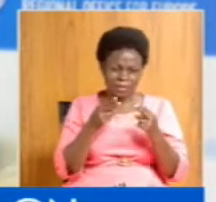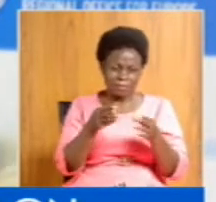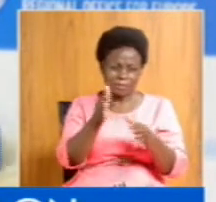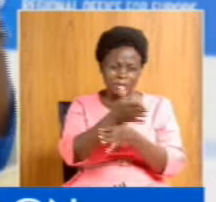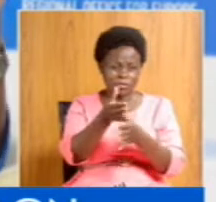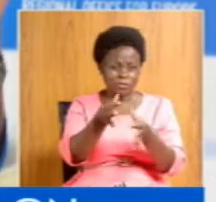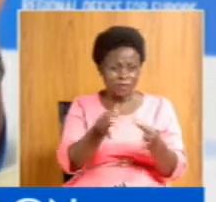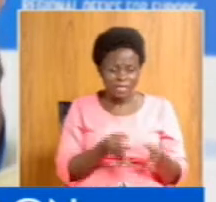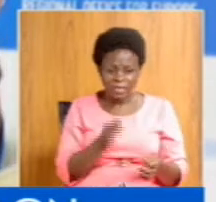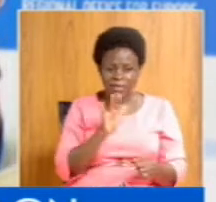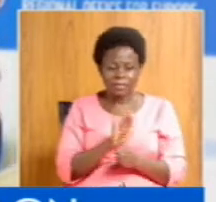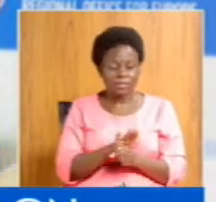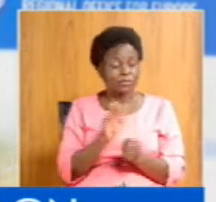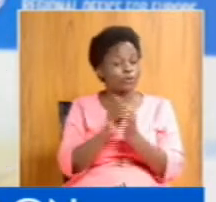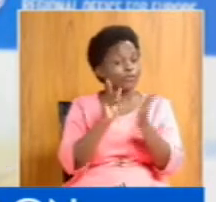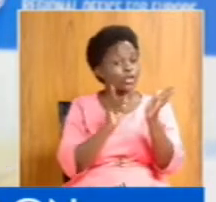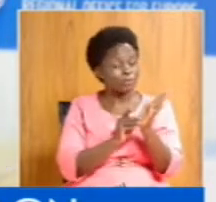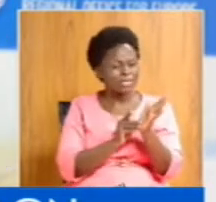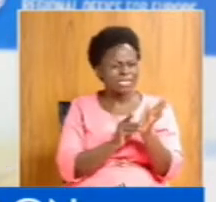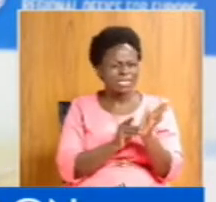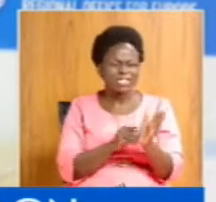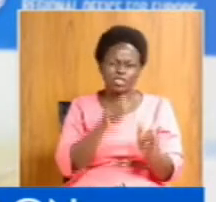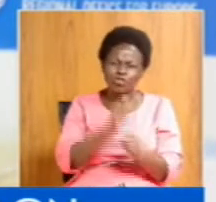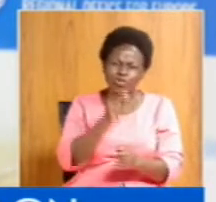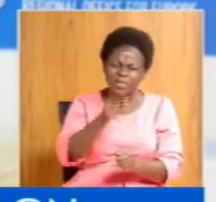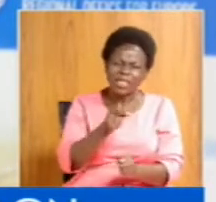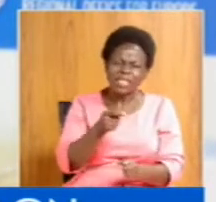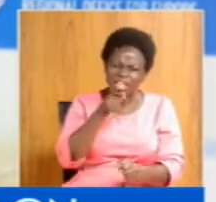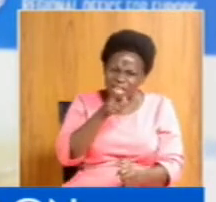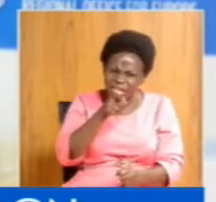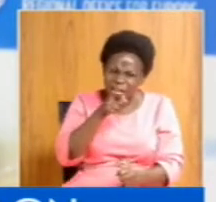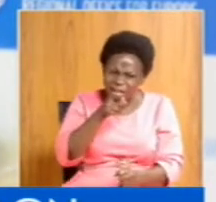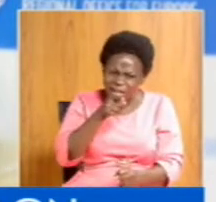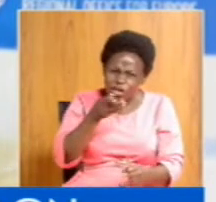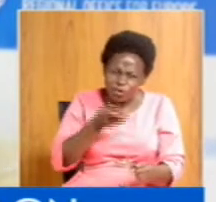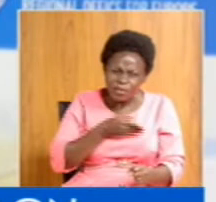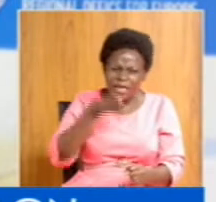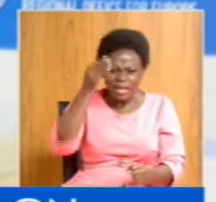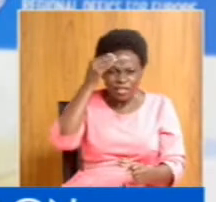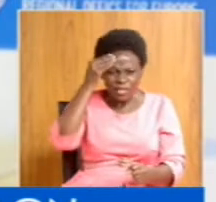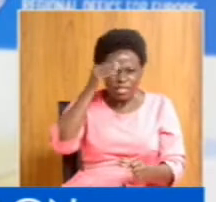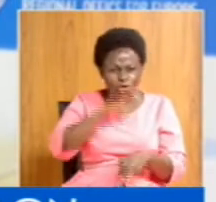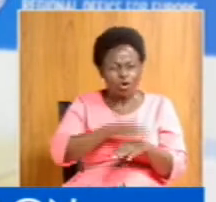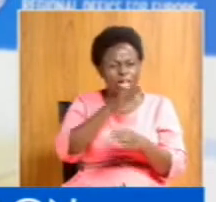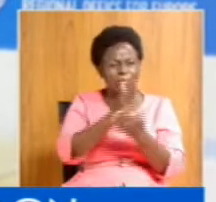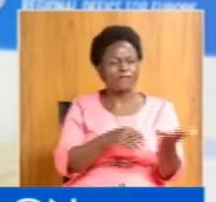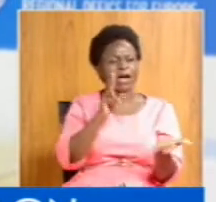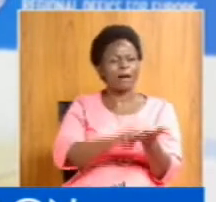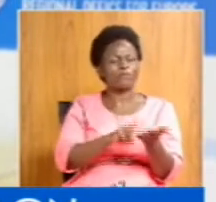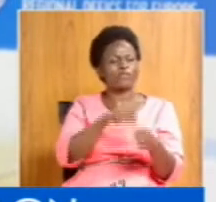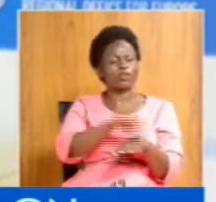of finance to its credit has a lot of documents it puts out do they actually the ones who are they legislating on our behalf approving